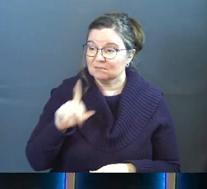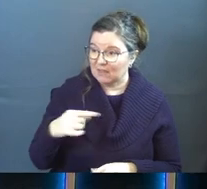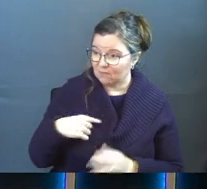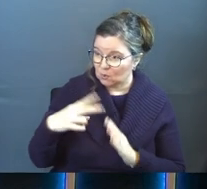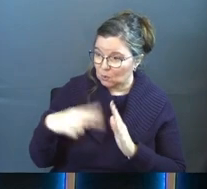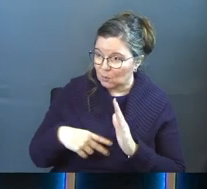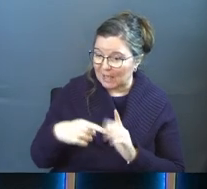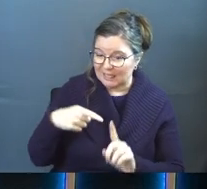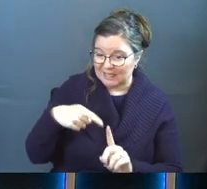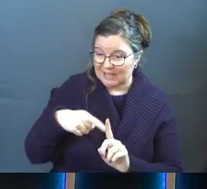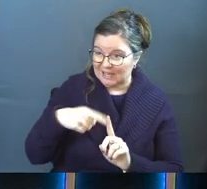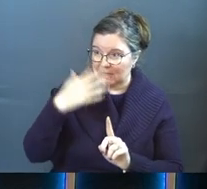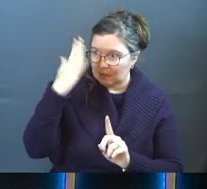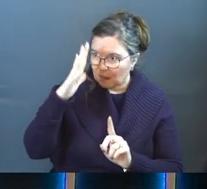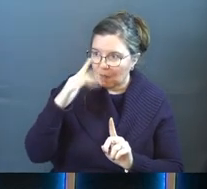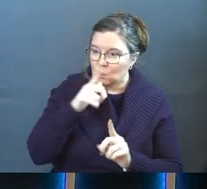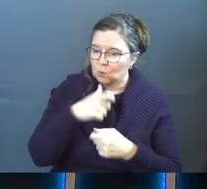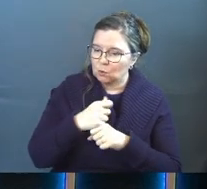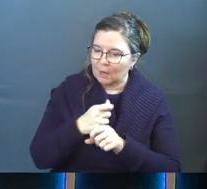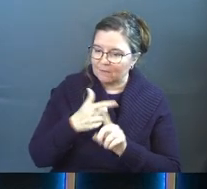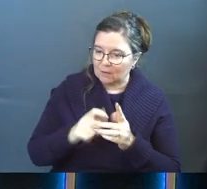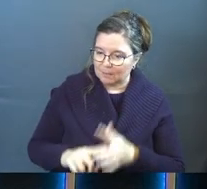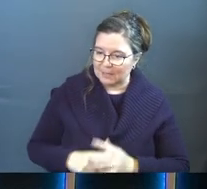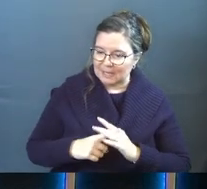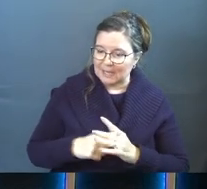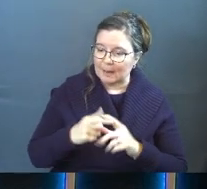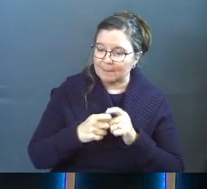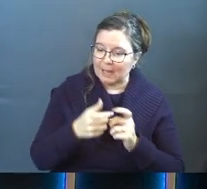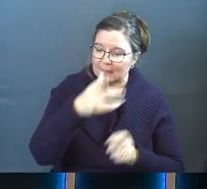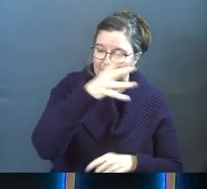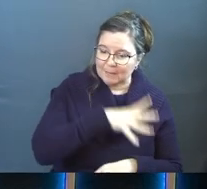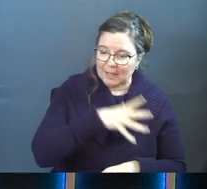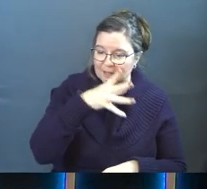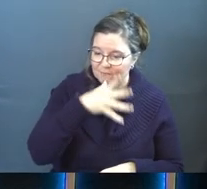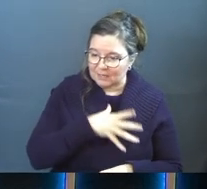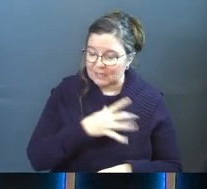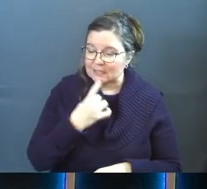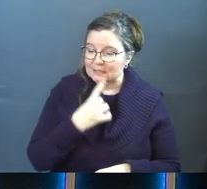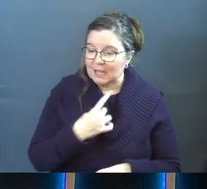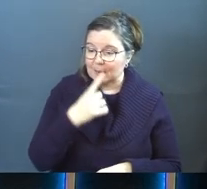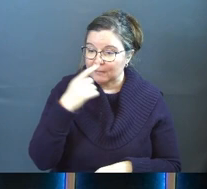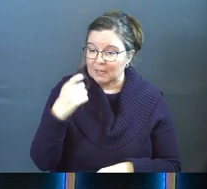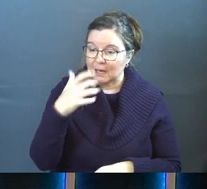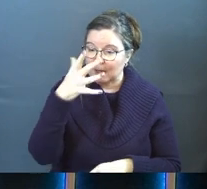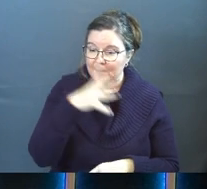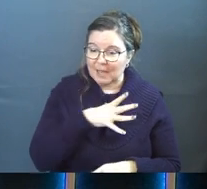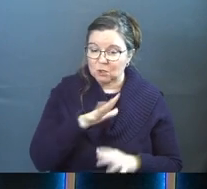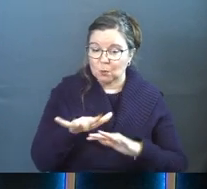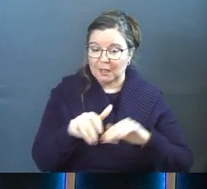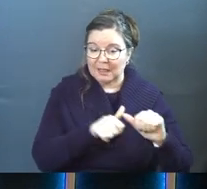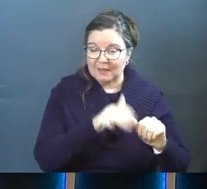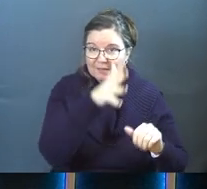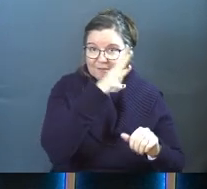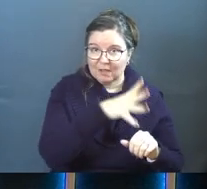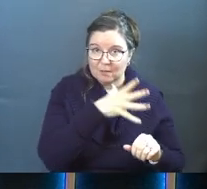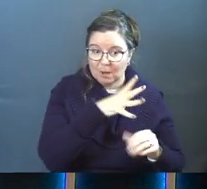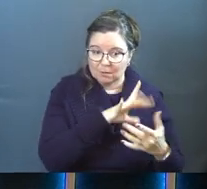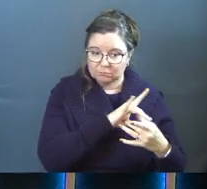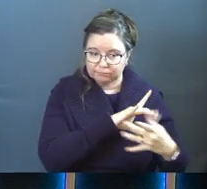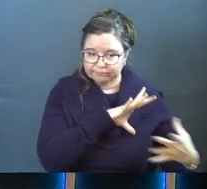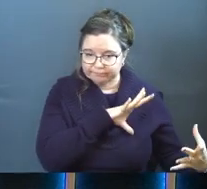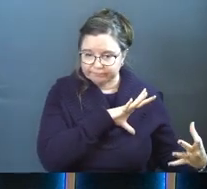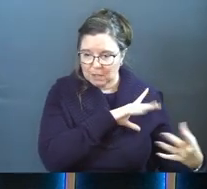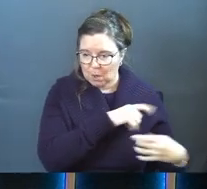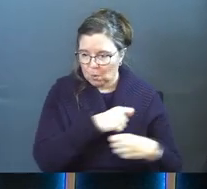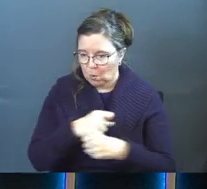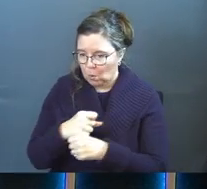not read that he, that's God, who created them from the beginning, made them male and female and said, therefore, a man shall leave his father and his mother and hold